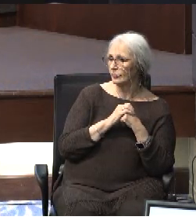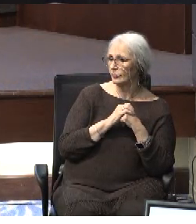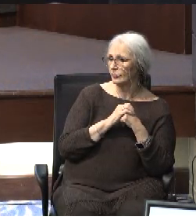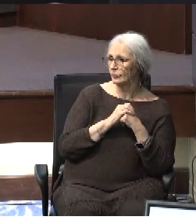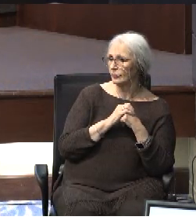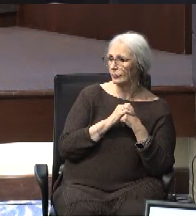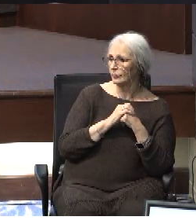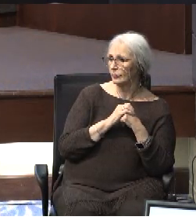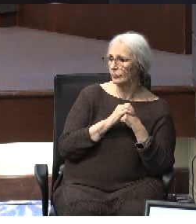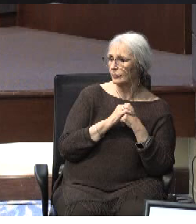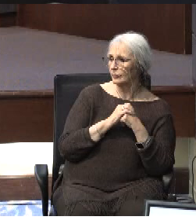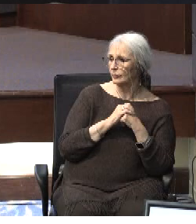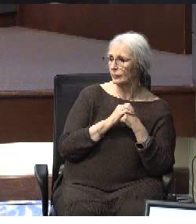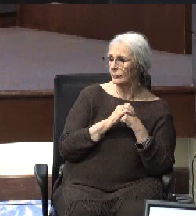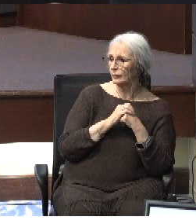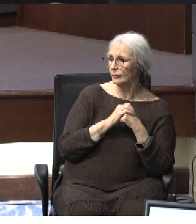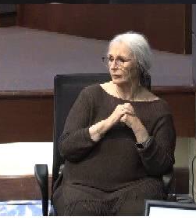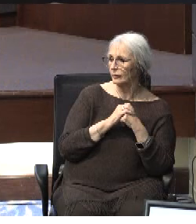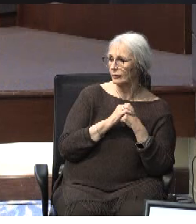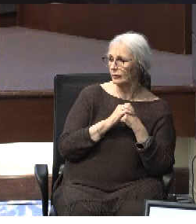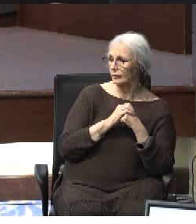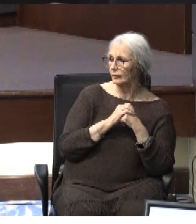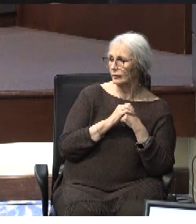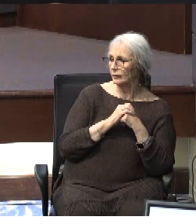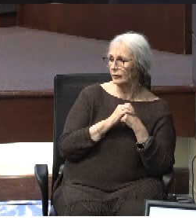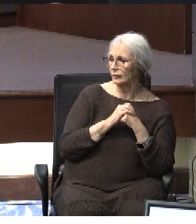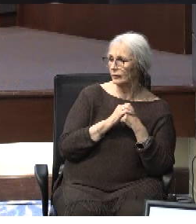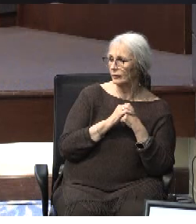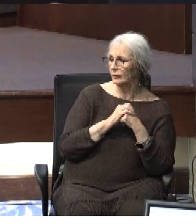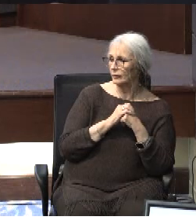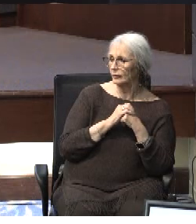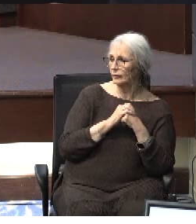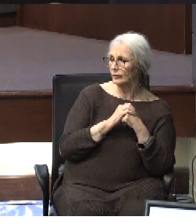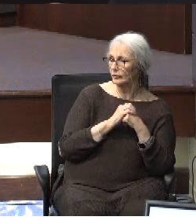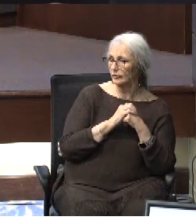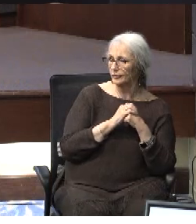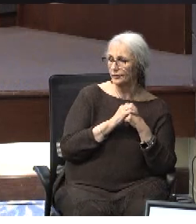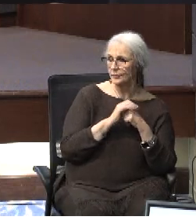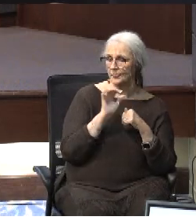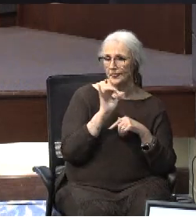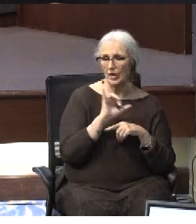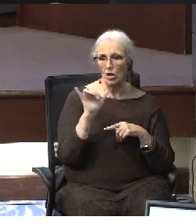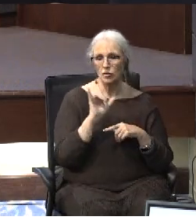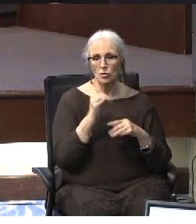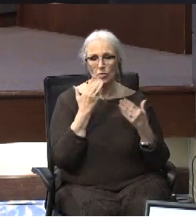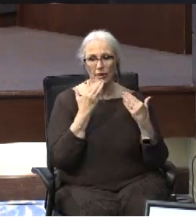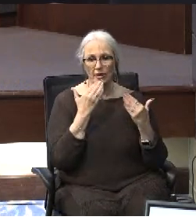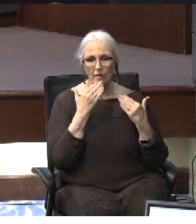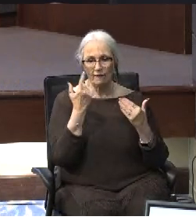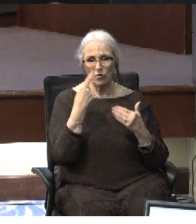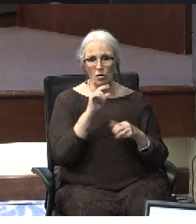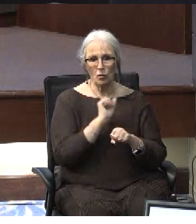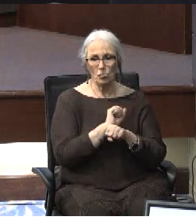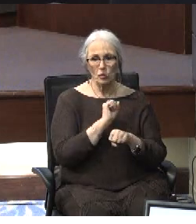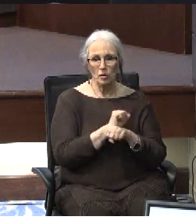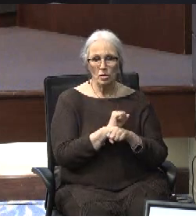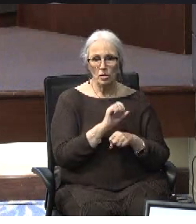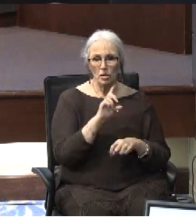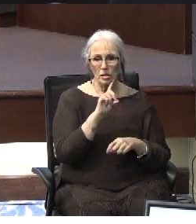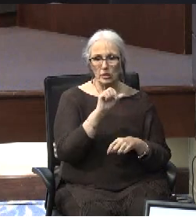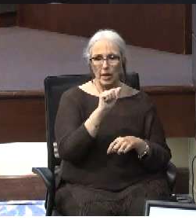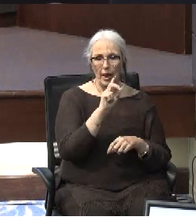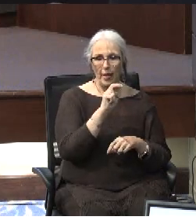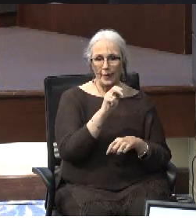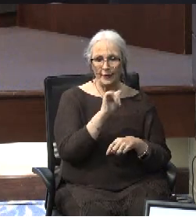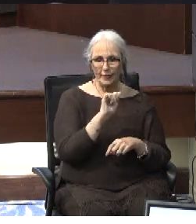Just grateful for all the good work you do. Thanks. Thank you so much. Appreciate it. Also thankful for the work. Daniel, thanks for being here